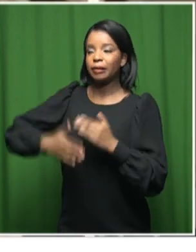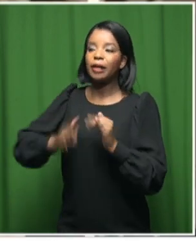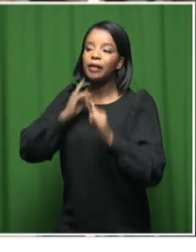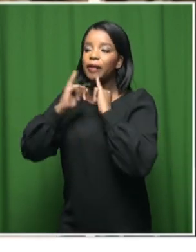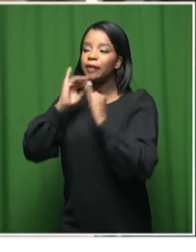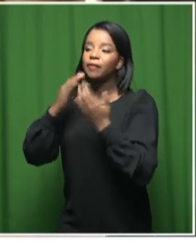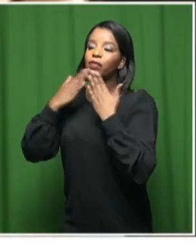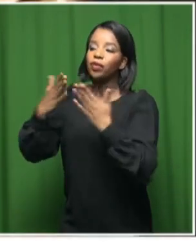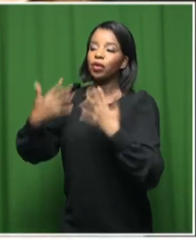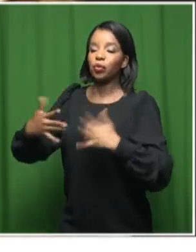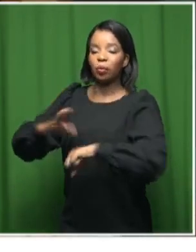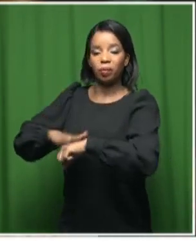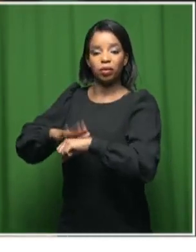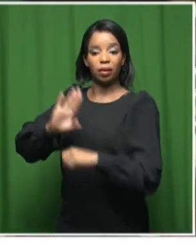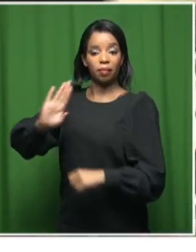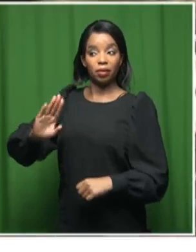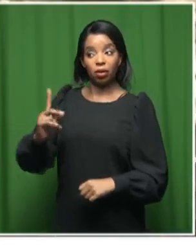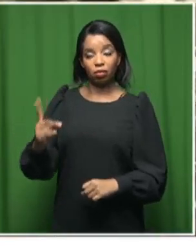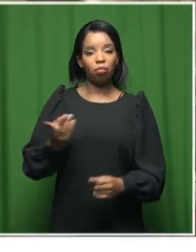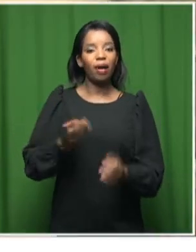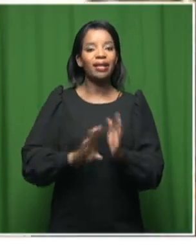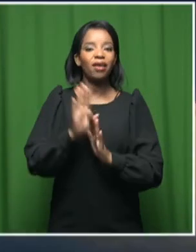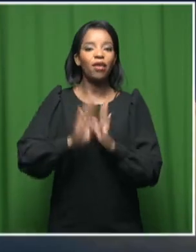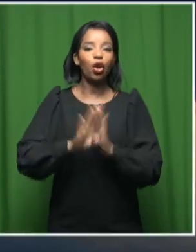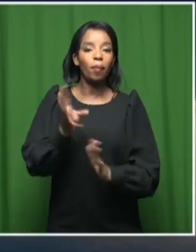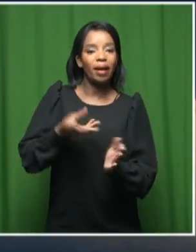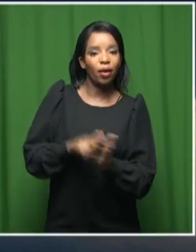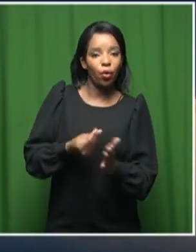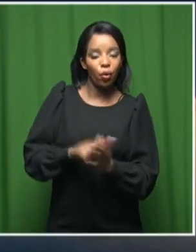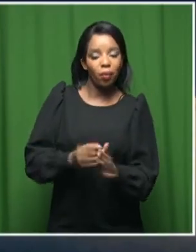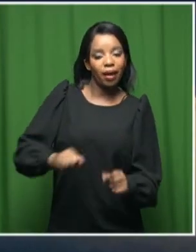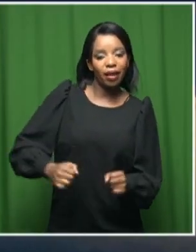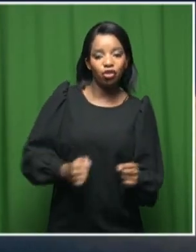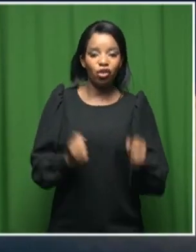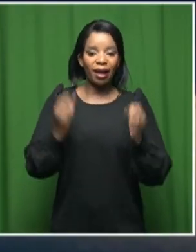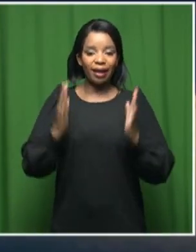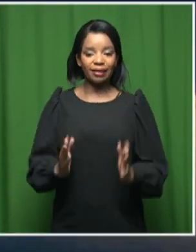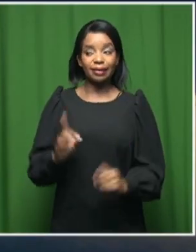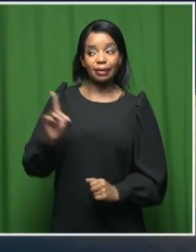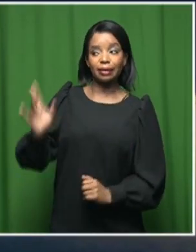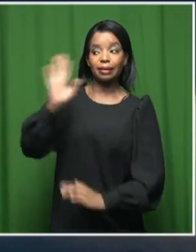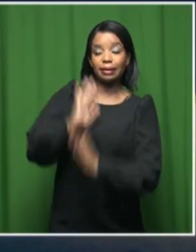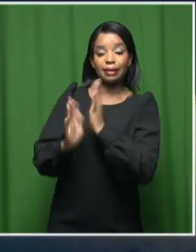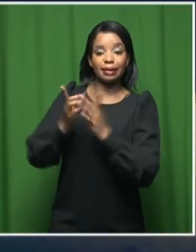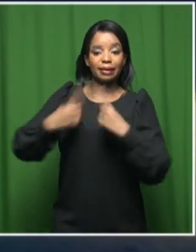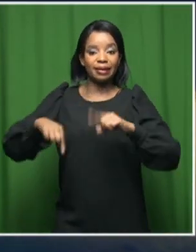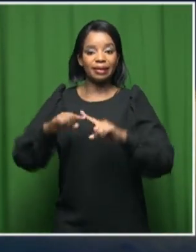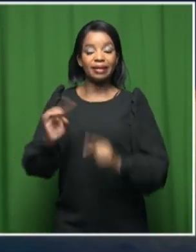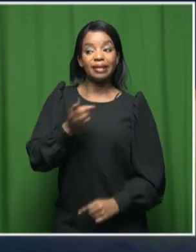time. Dr. Bheki Mfeka is a development economist and strategist, just speaking to us there about the